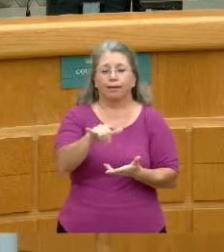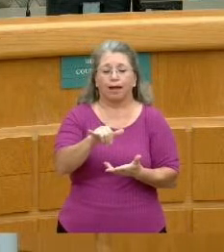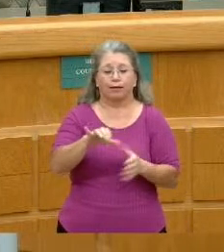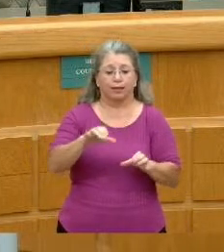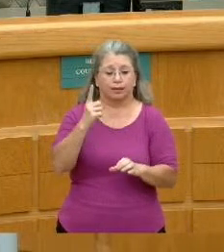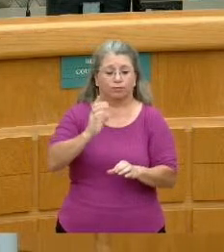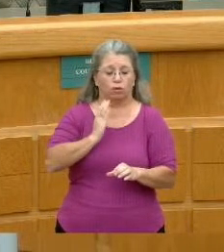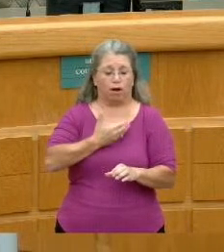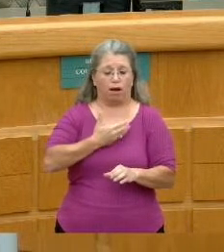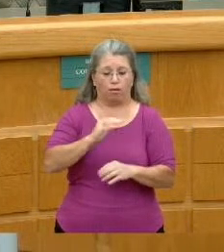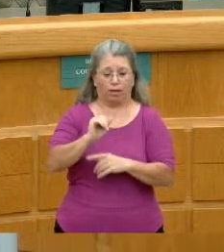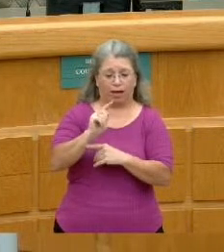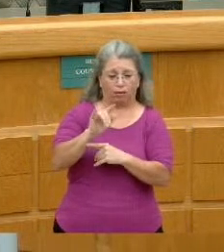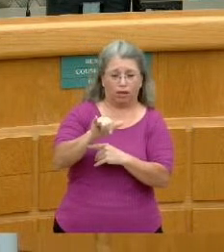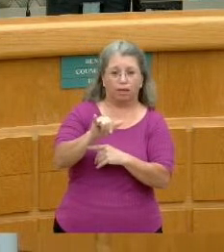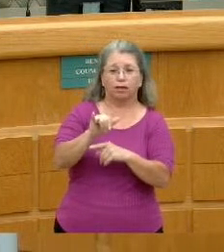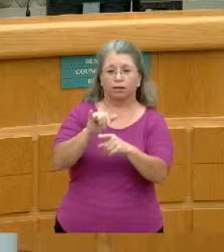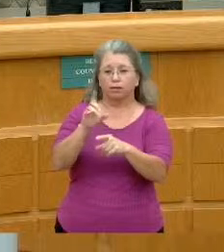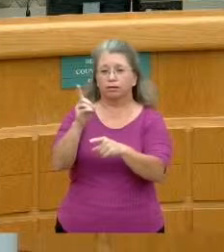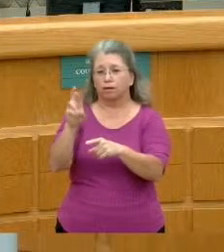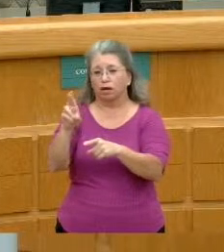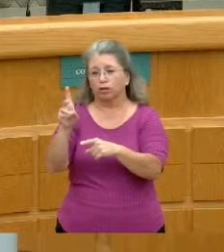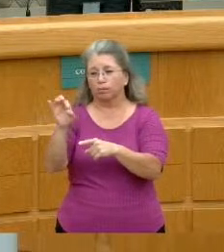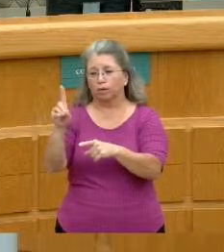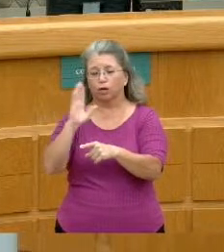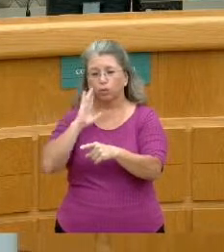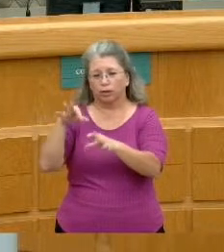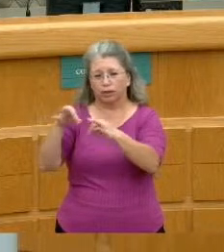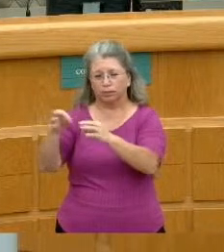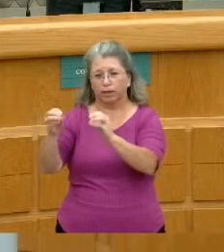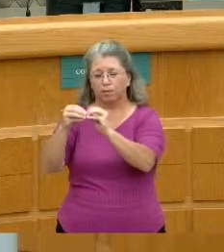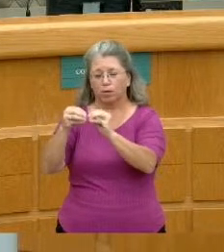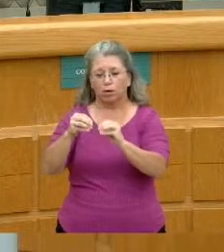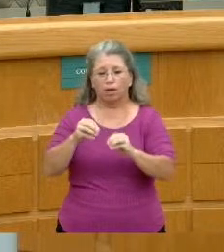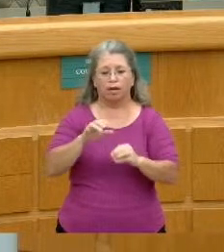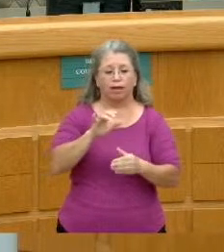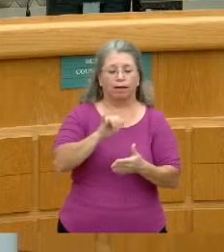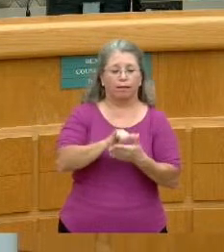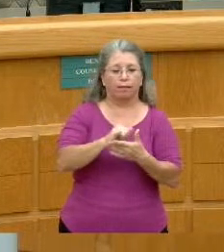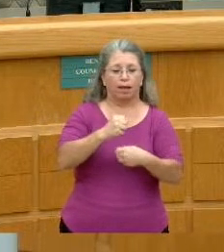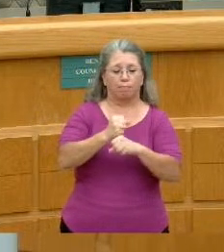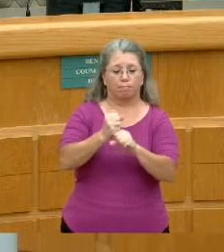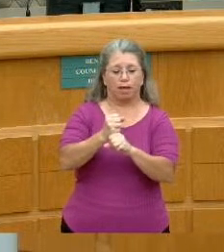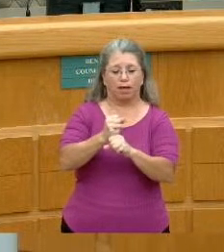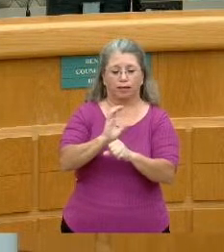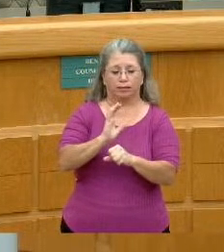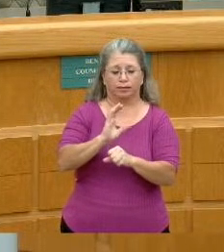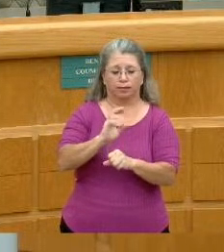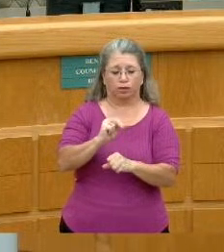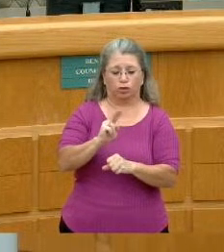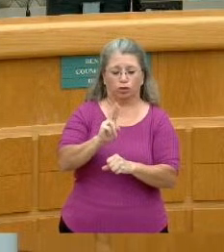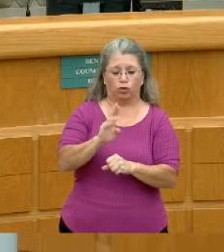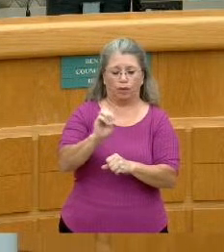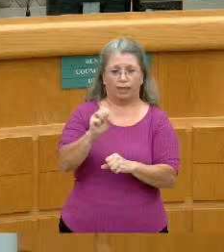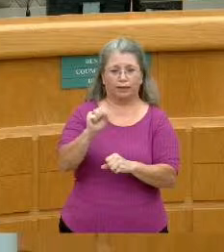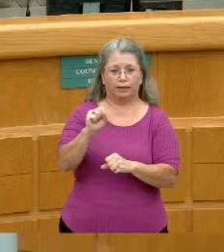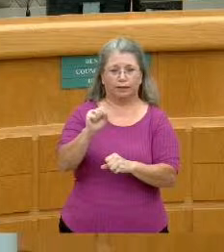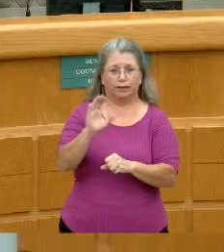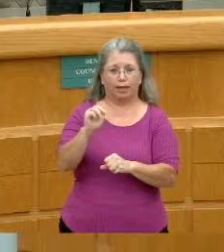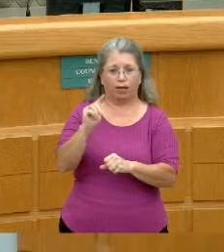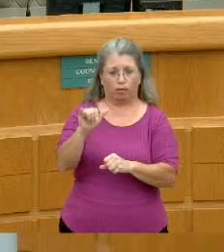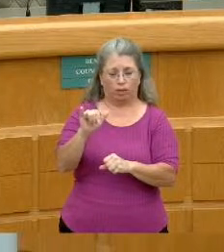and Dr. Bird will talk about this more, is it puts Nueces County, or makes us, the per